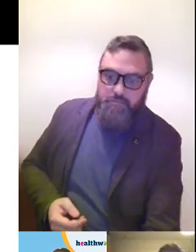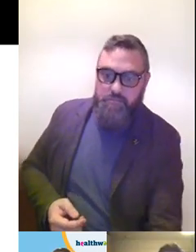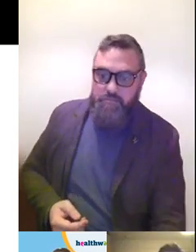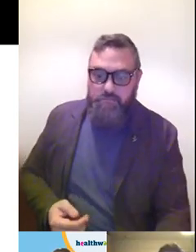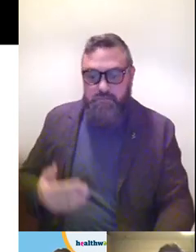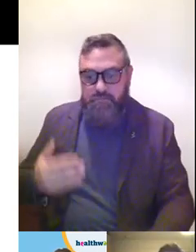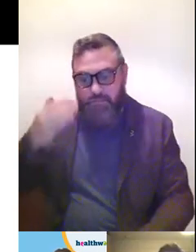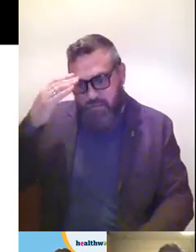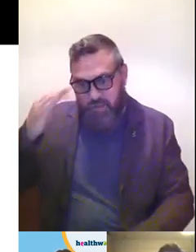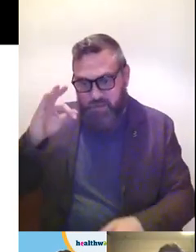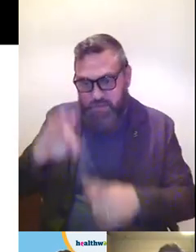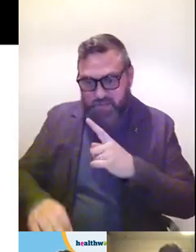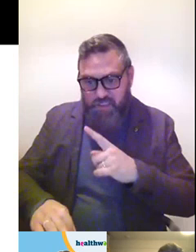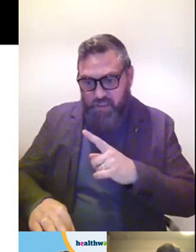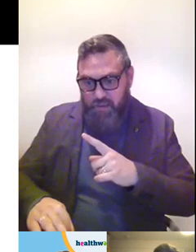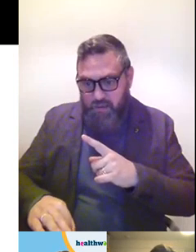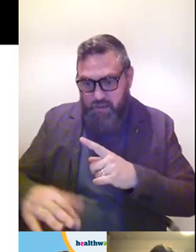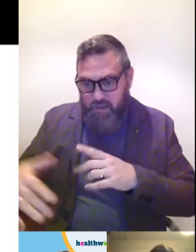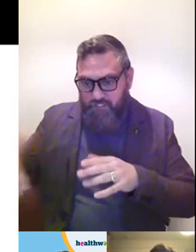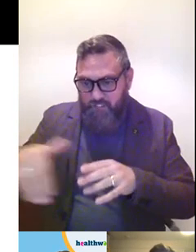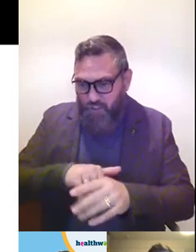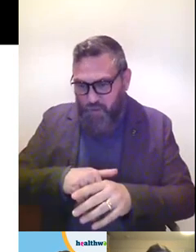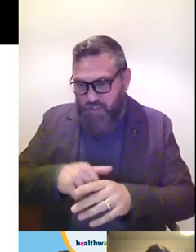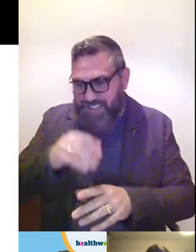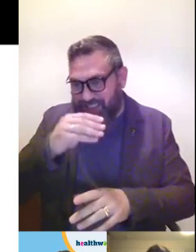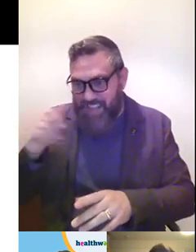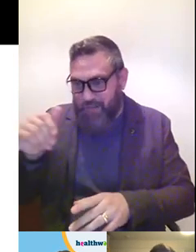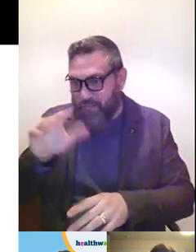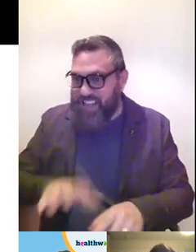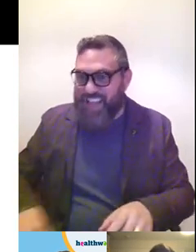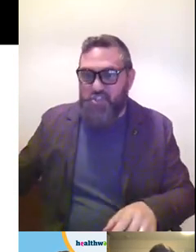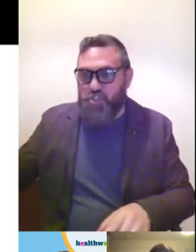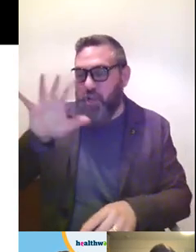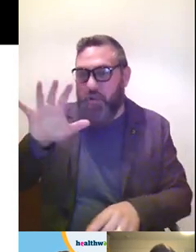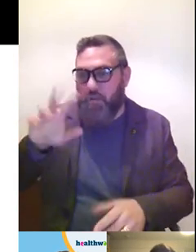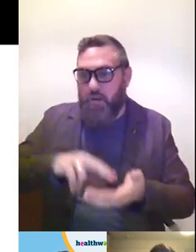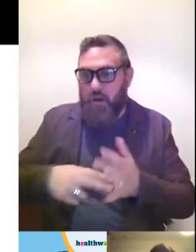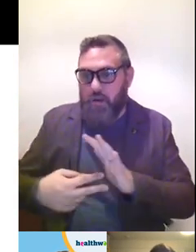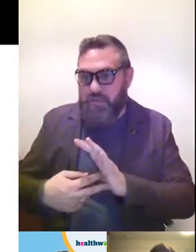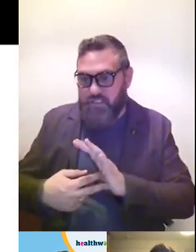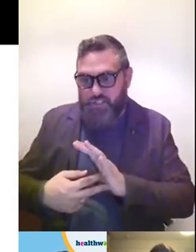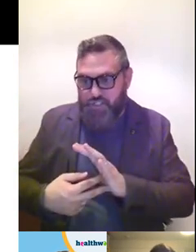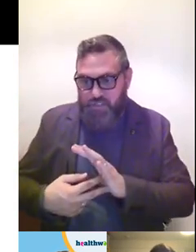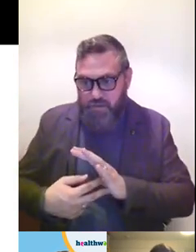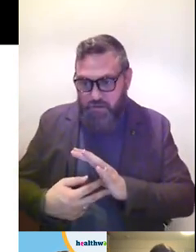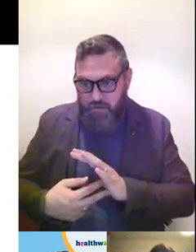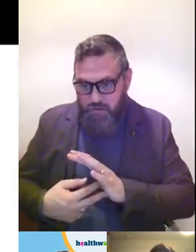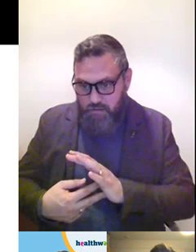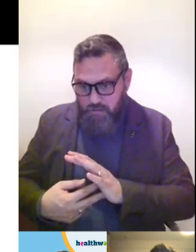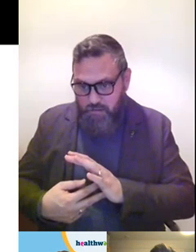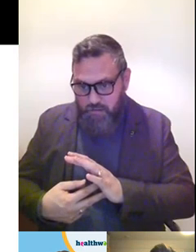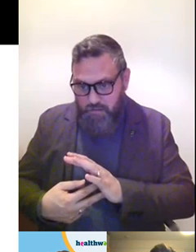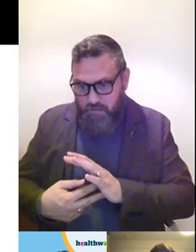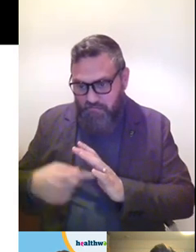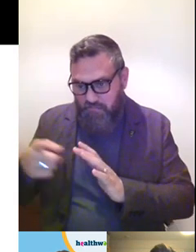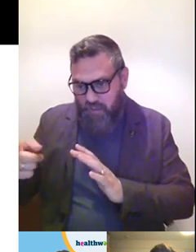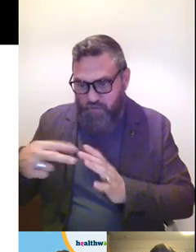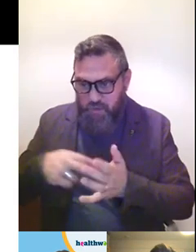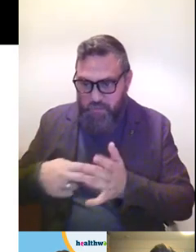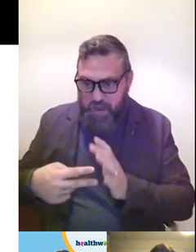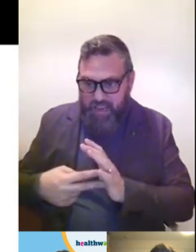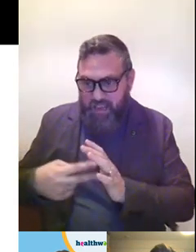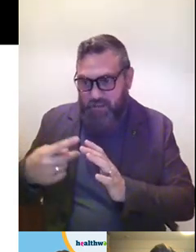specifics about our involvement with some of the national organisations that probably sits with people that are planning and organising